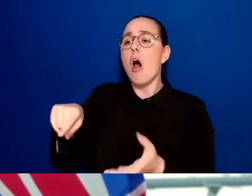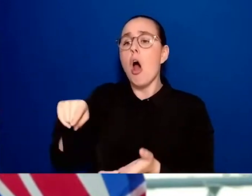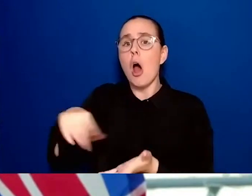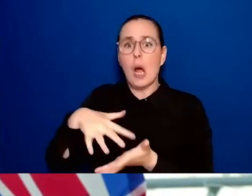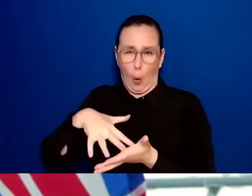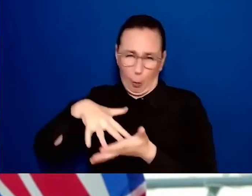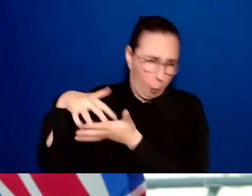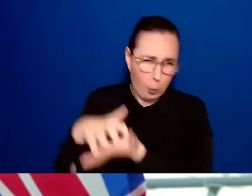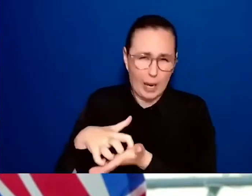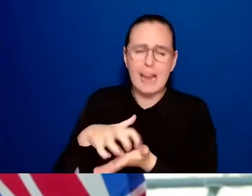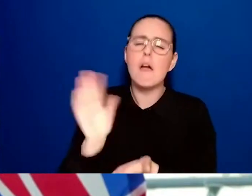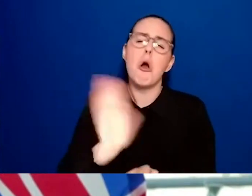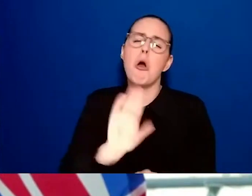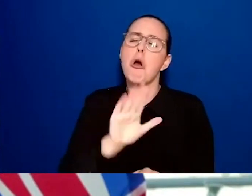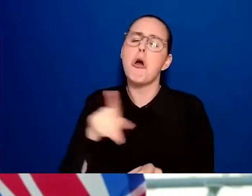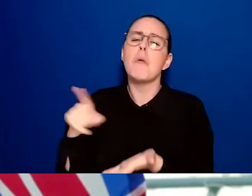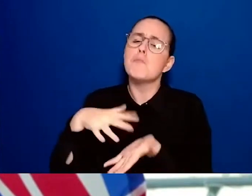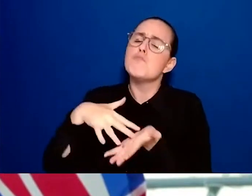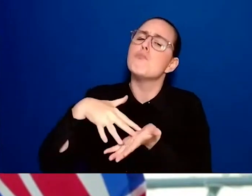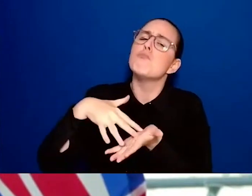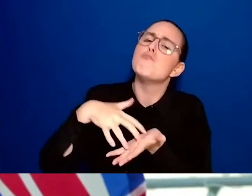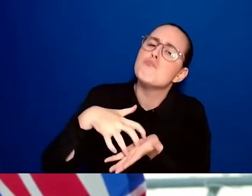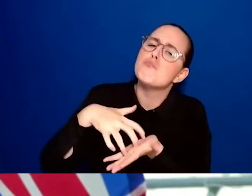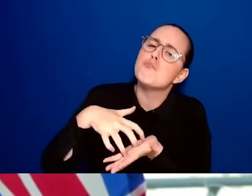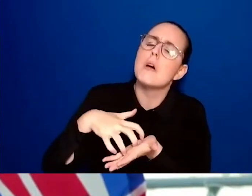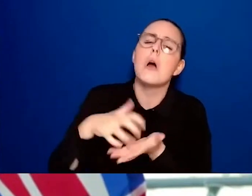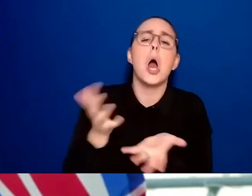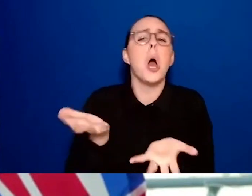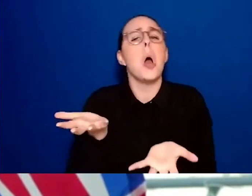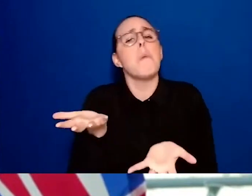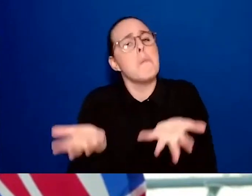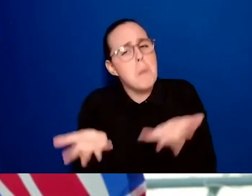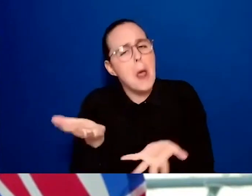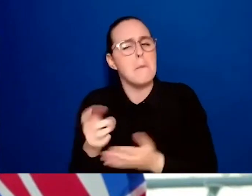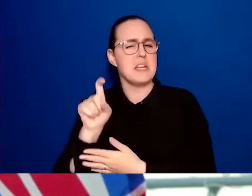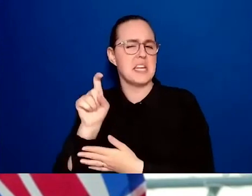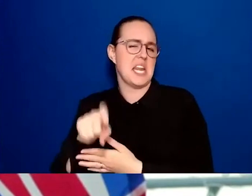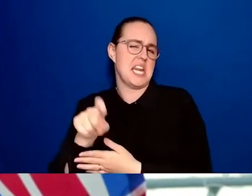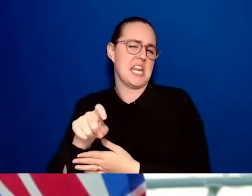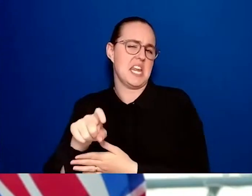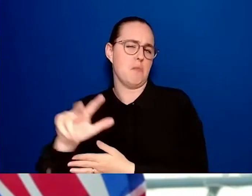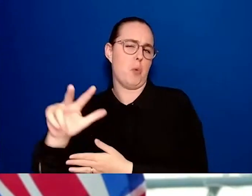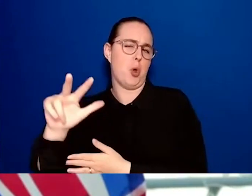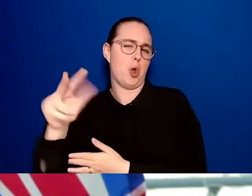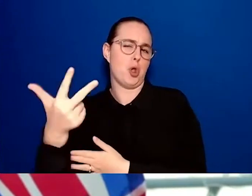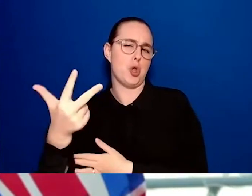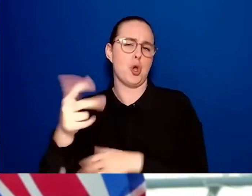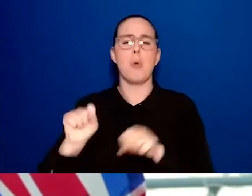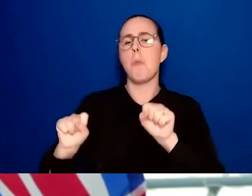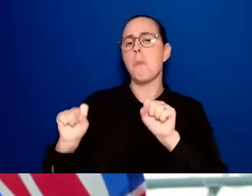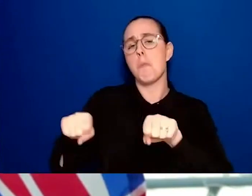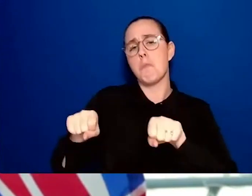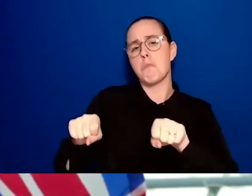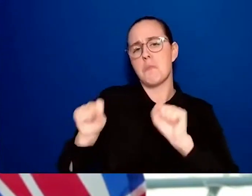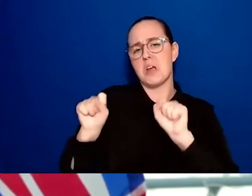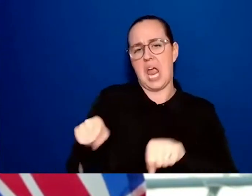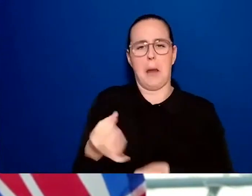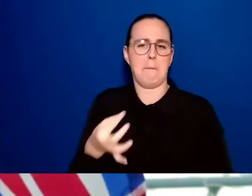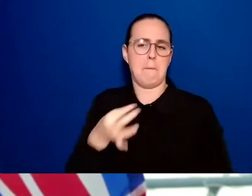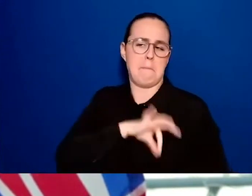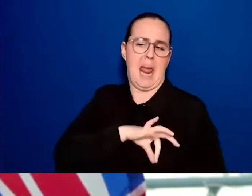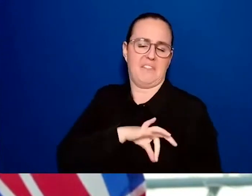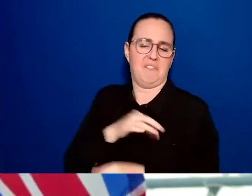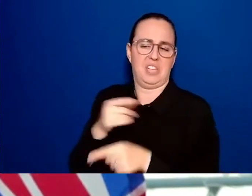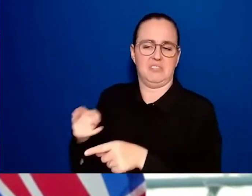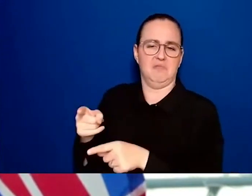by NACI as people who might need a third dose as well to complete their primary series. Here in BC, we are looking at